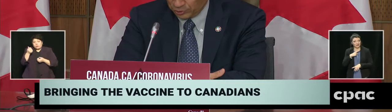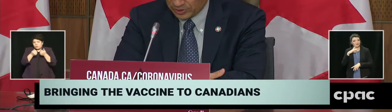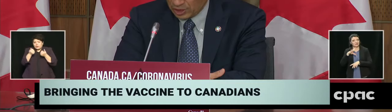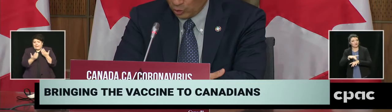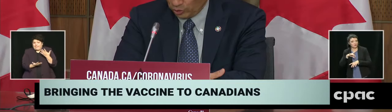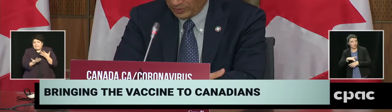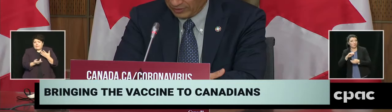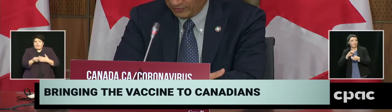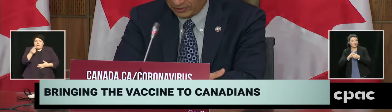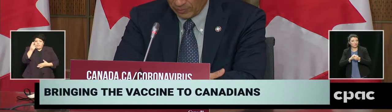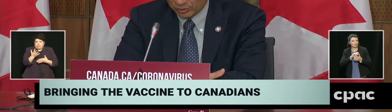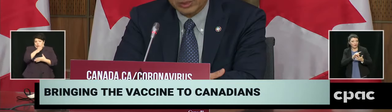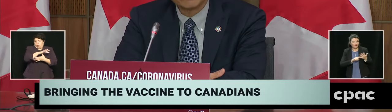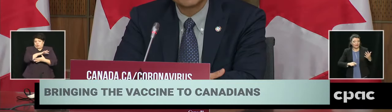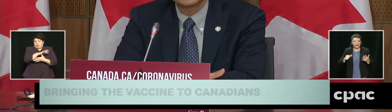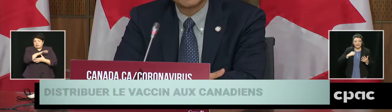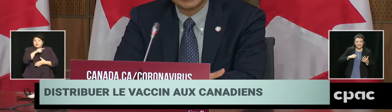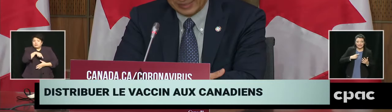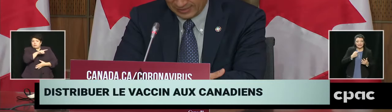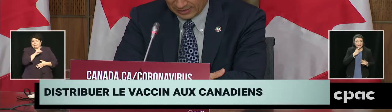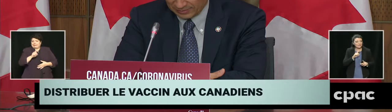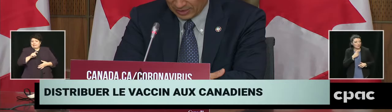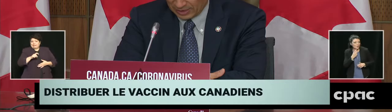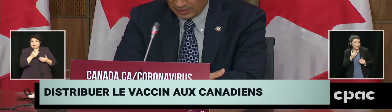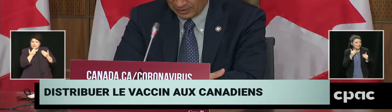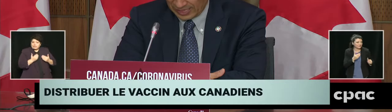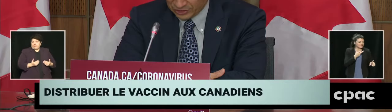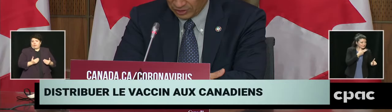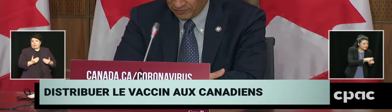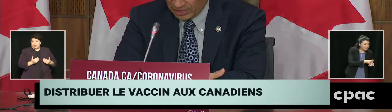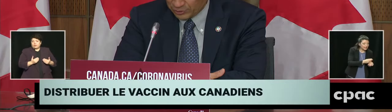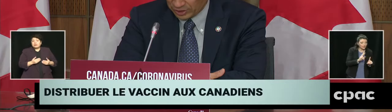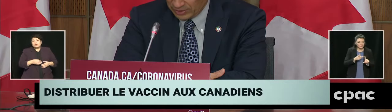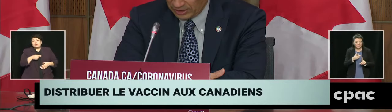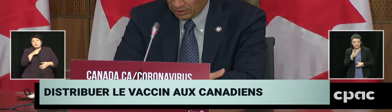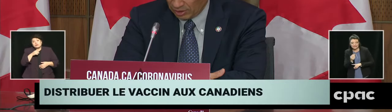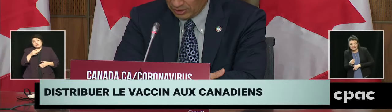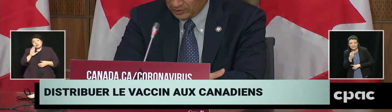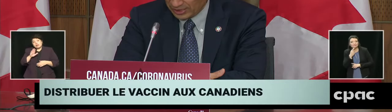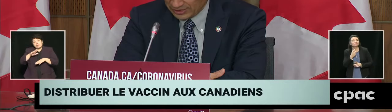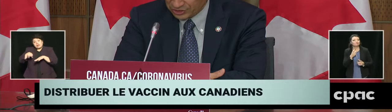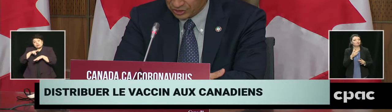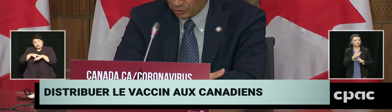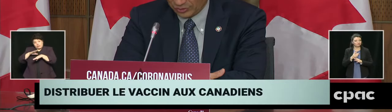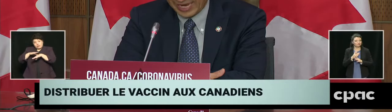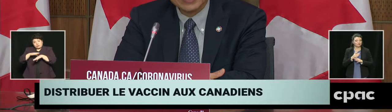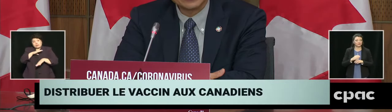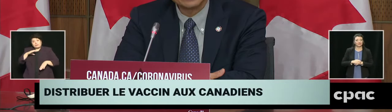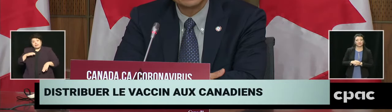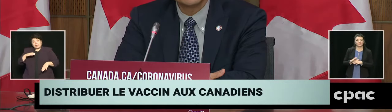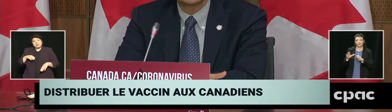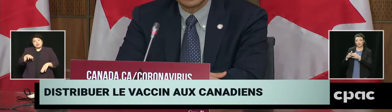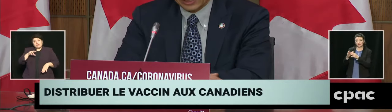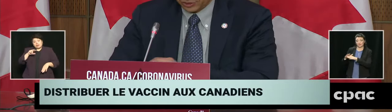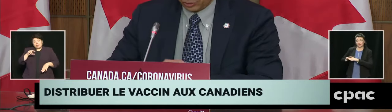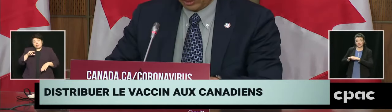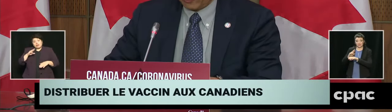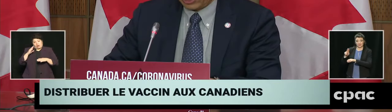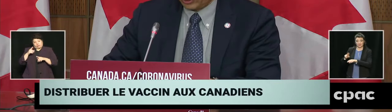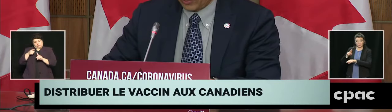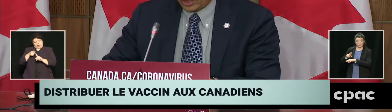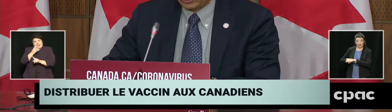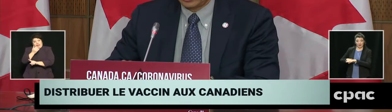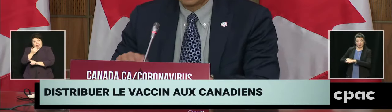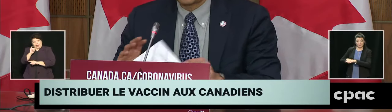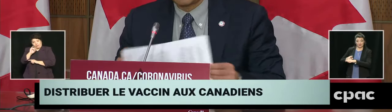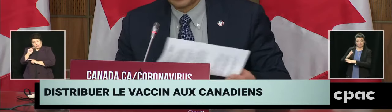high-priority groups who will benefit the most from these vaccines. The National Advisory Committee on Immunization, or NACI, is an external